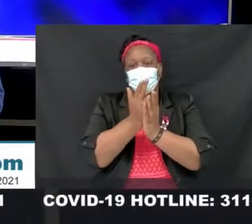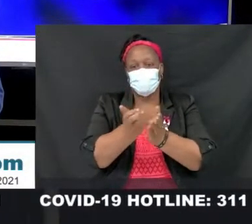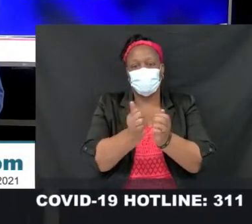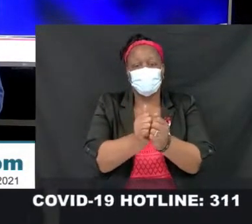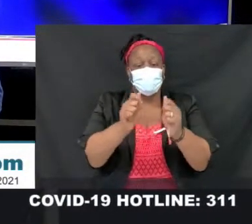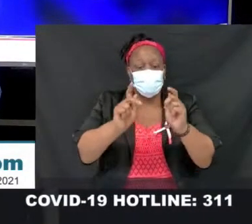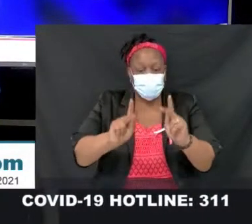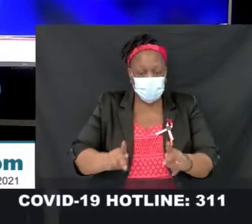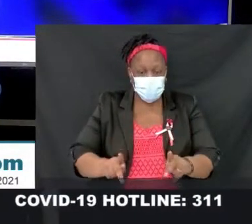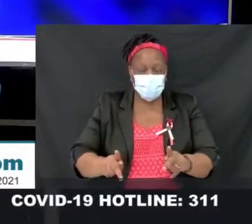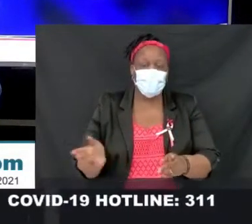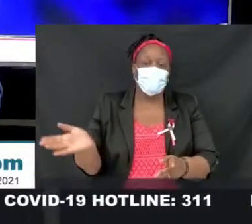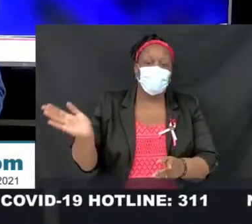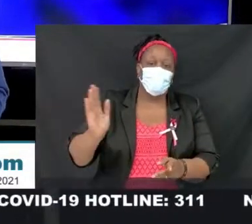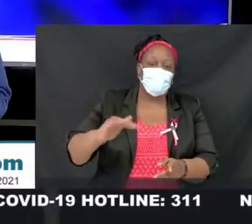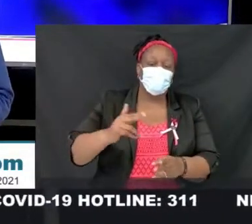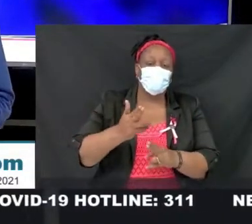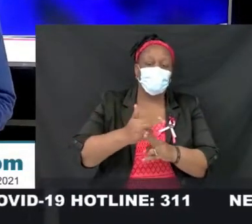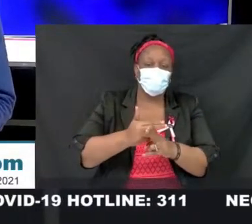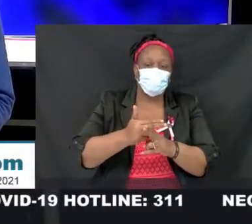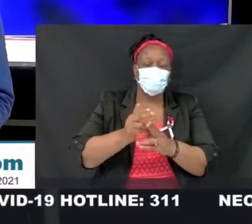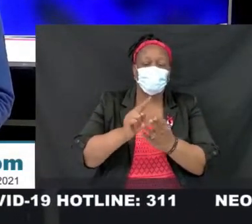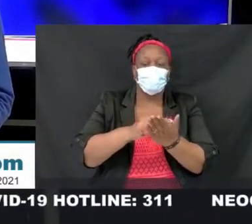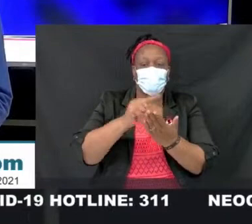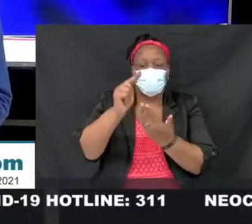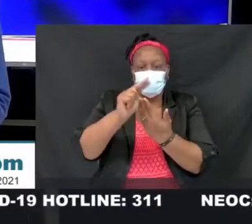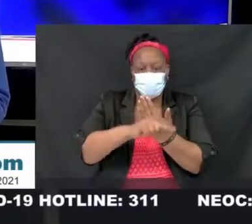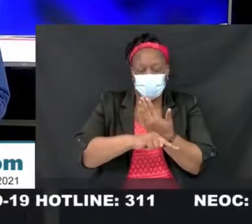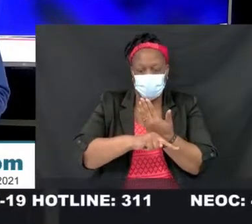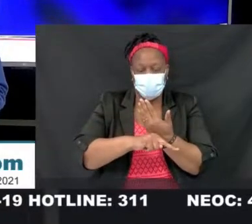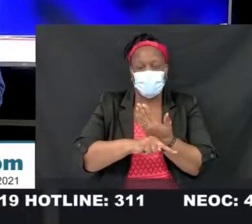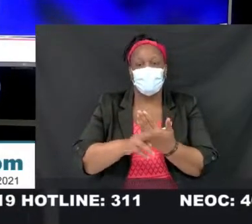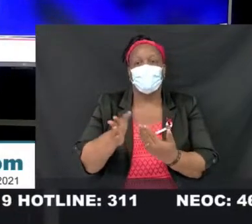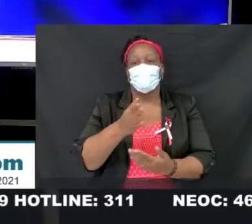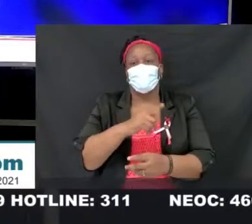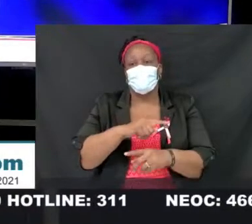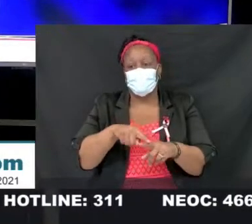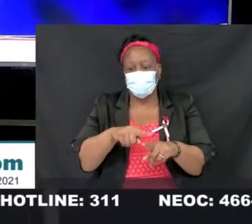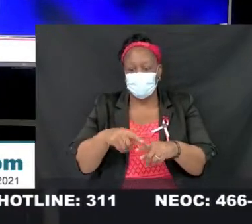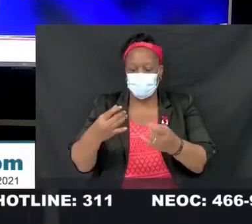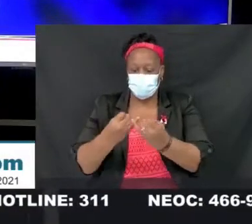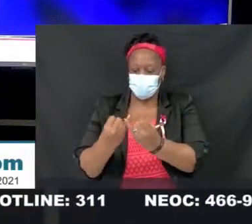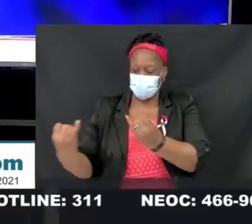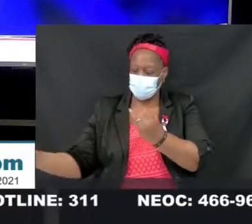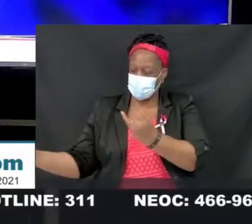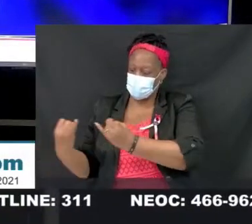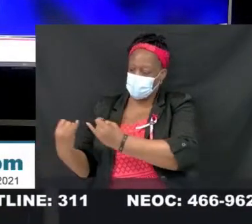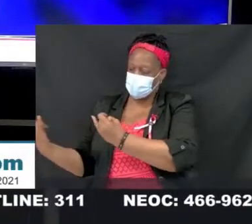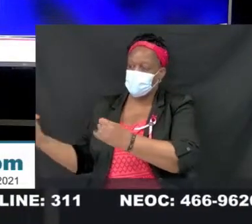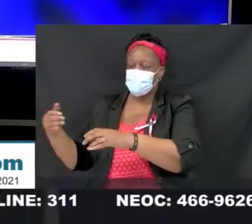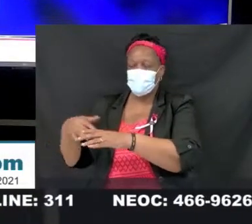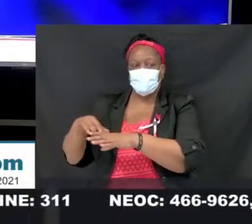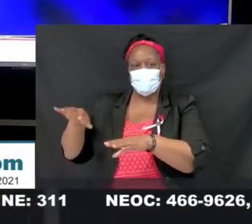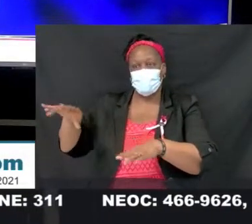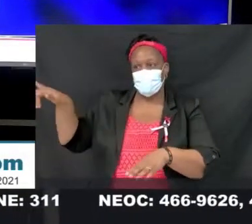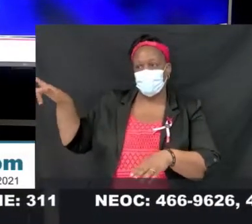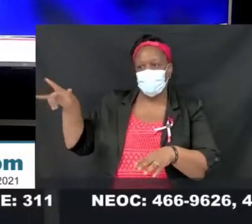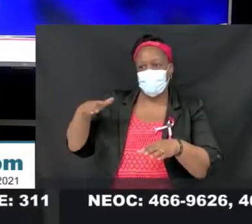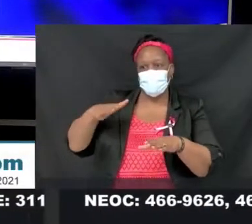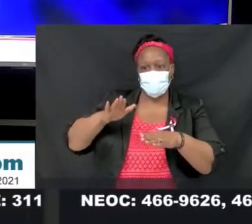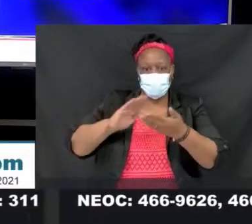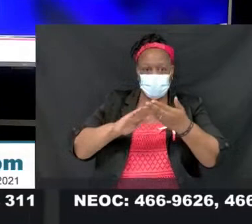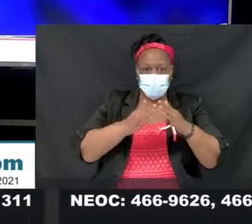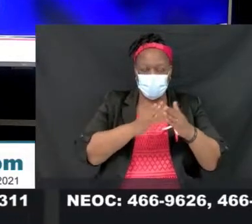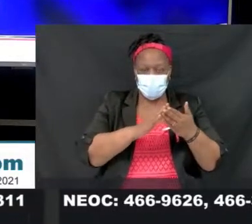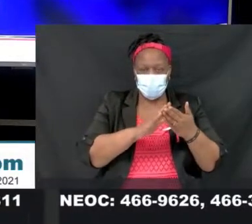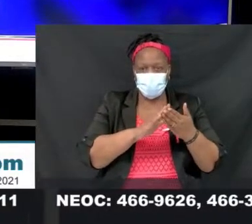that we have for us here as a result of the COVID-19 pandemic. So again, each one, teach